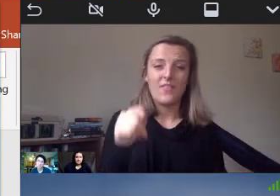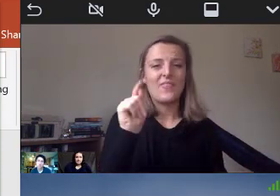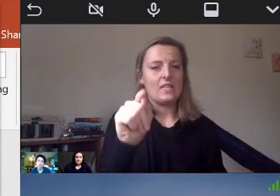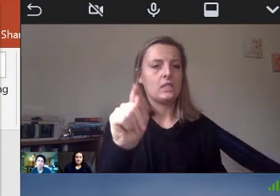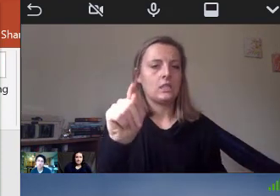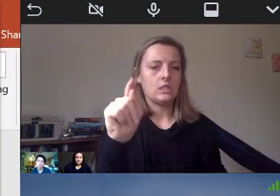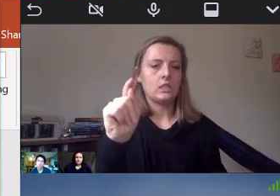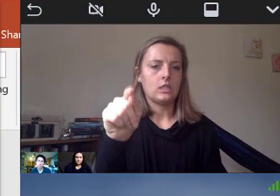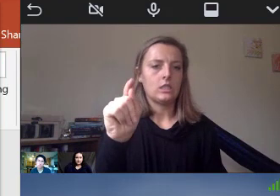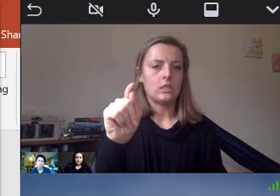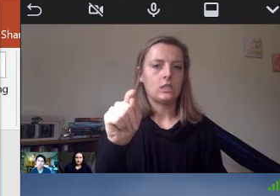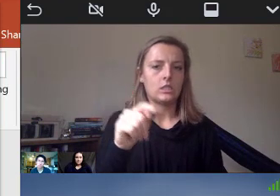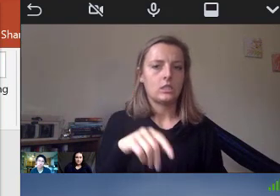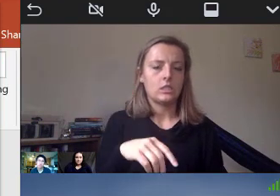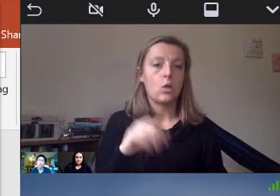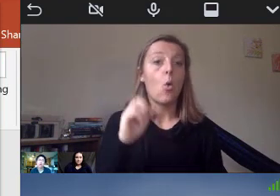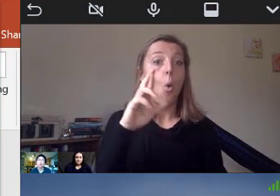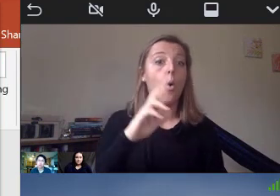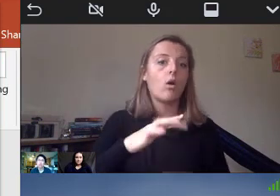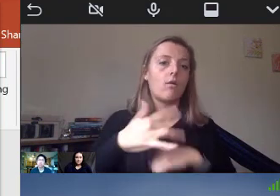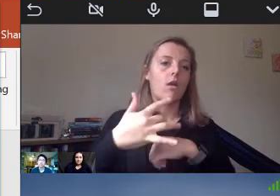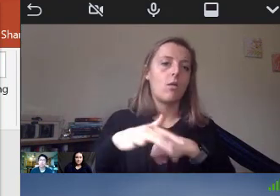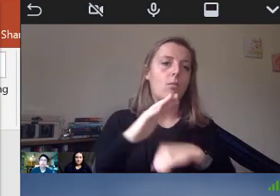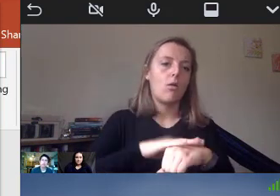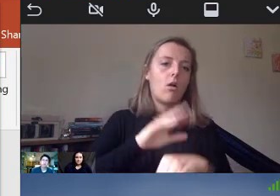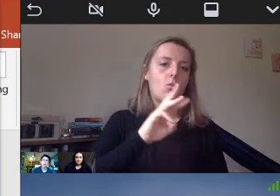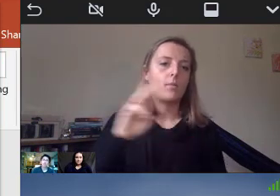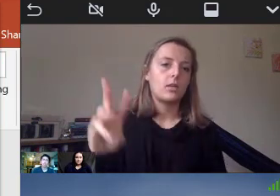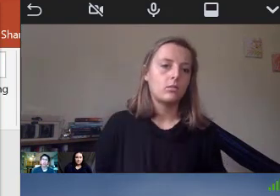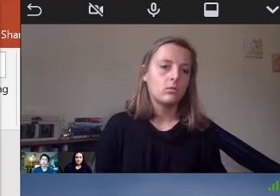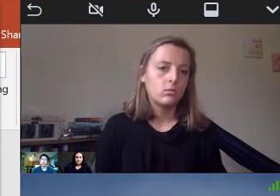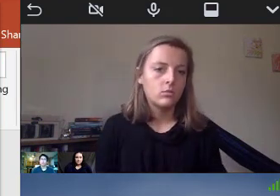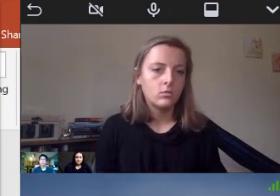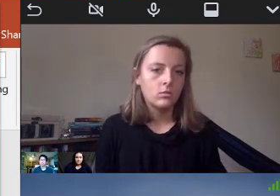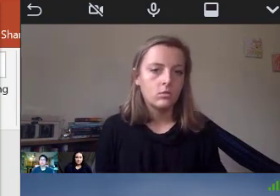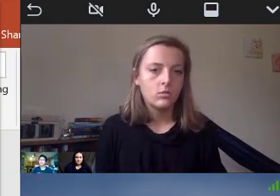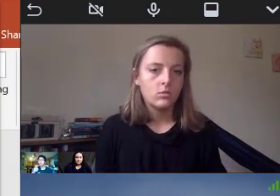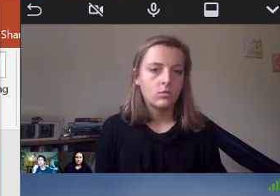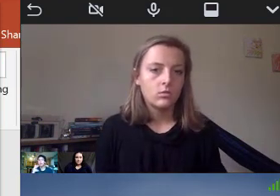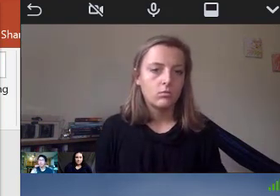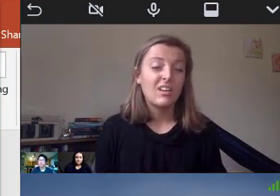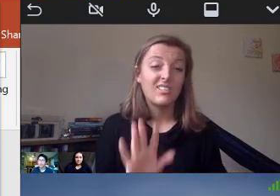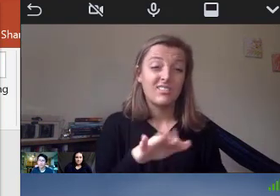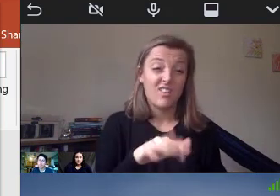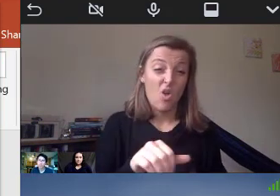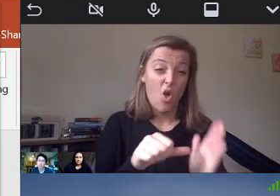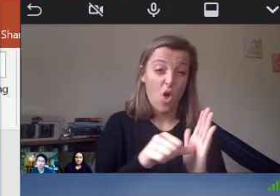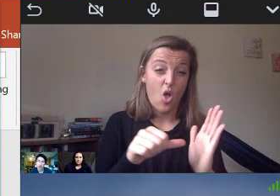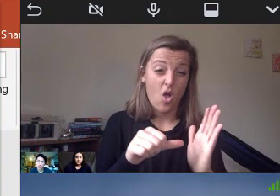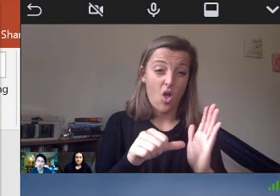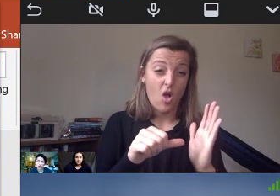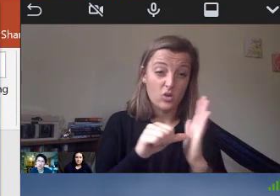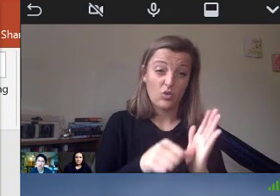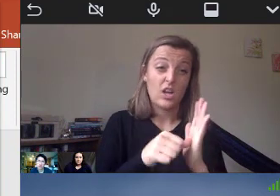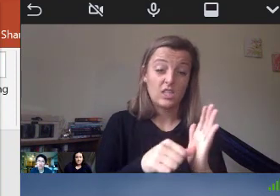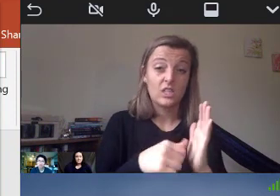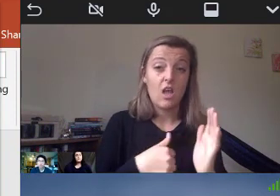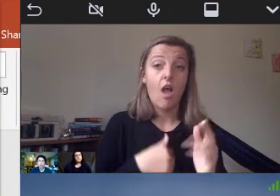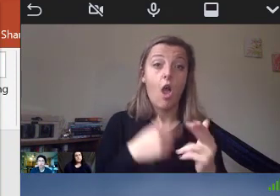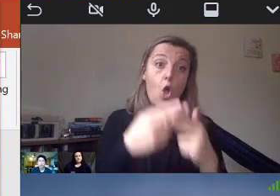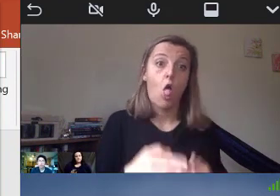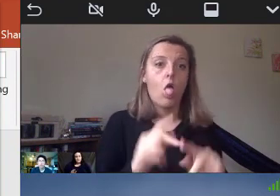Or that's available on the website. I do also want to stress that I called them team problems. I think that's nomenclature